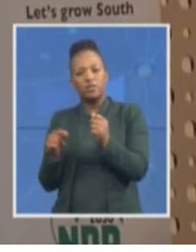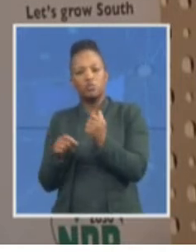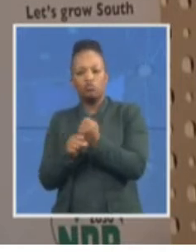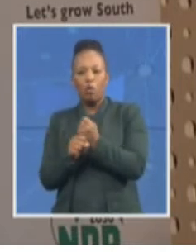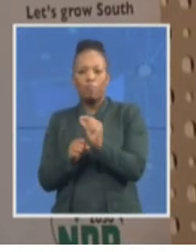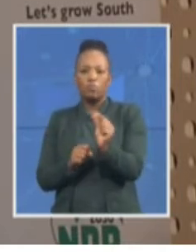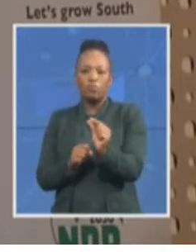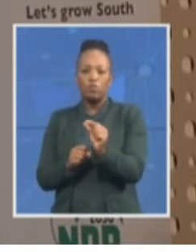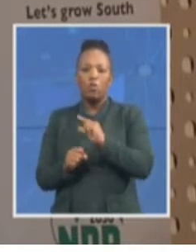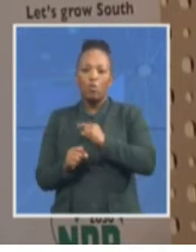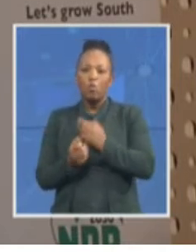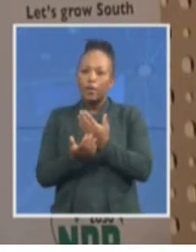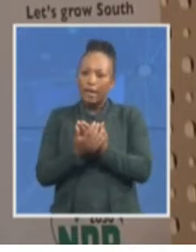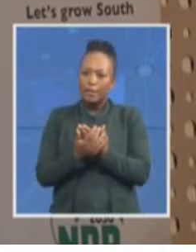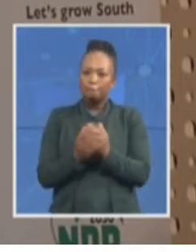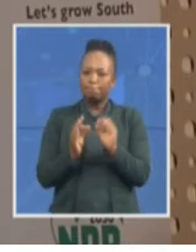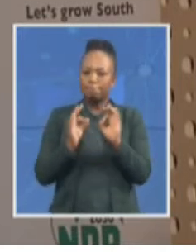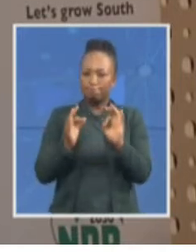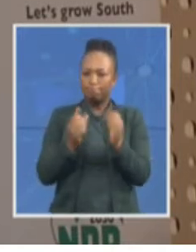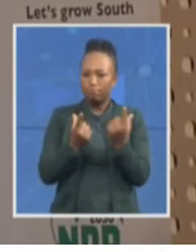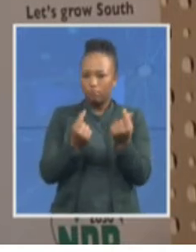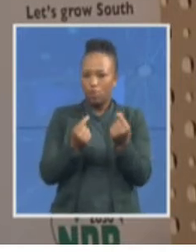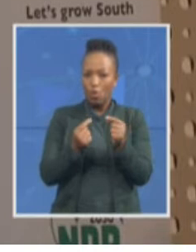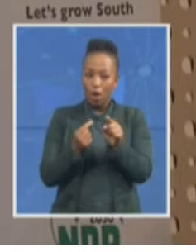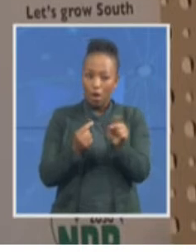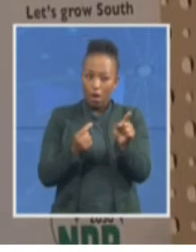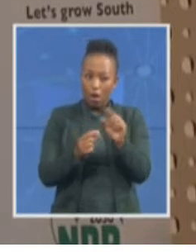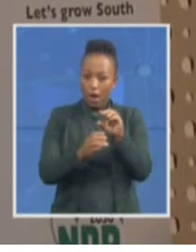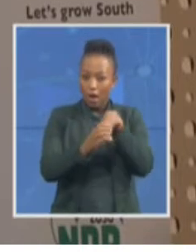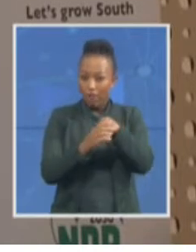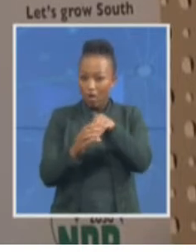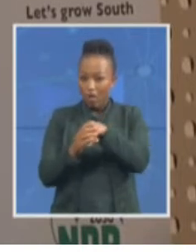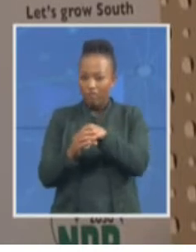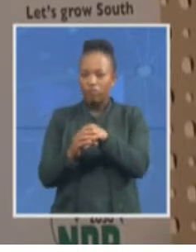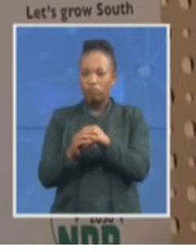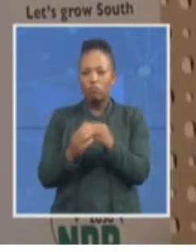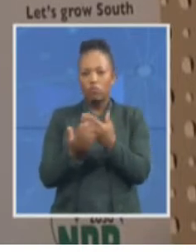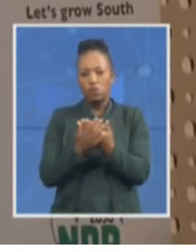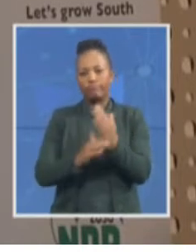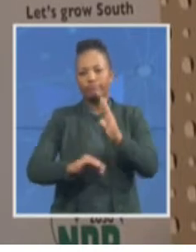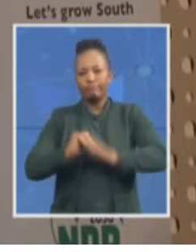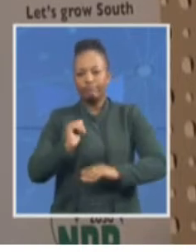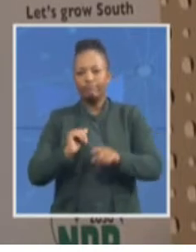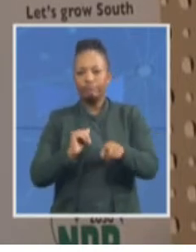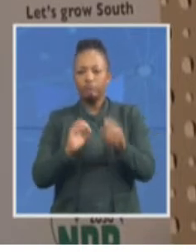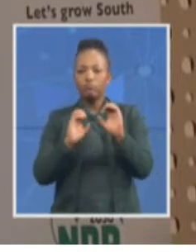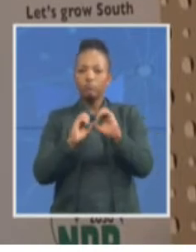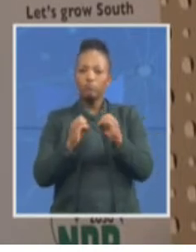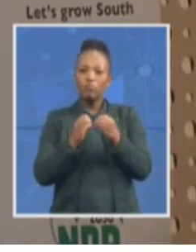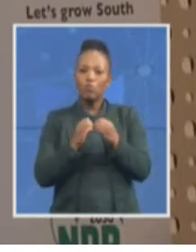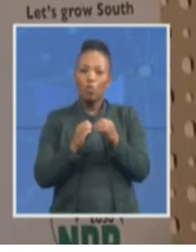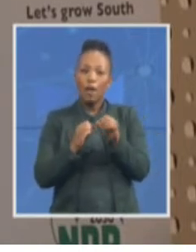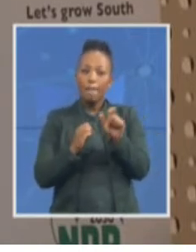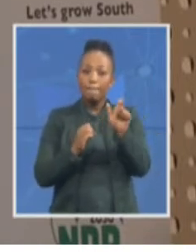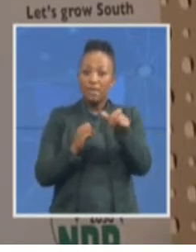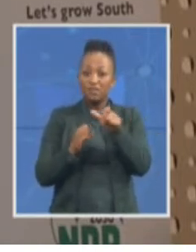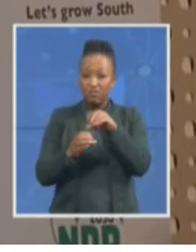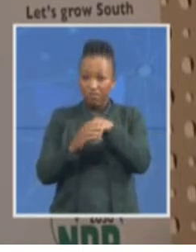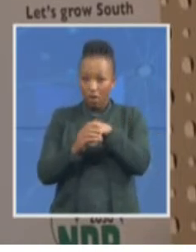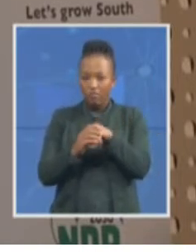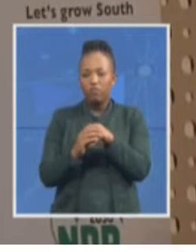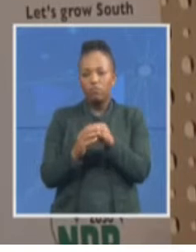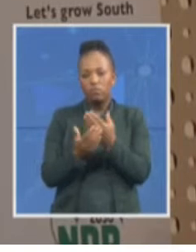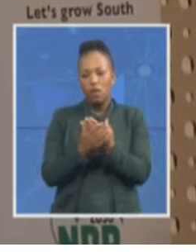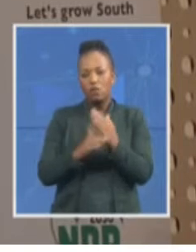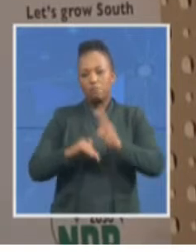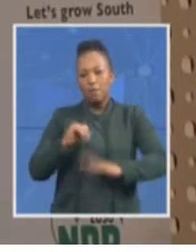hold accountable persons or organizations implicated in the unlawful misappropriation of funds earmarked